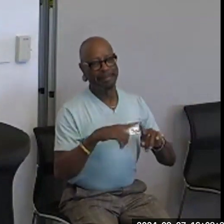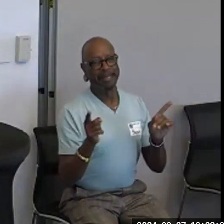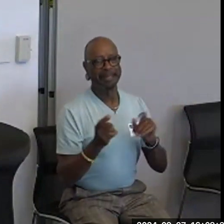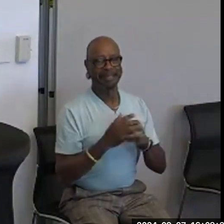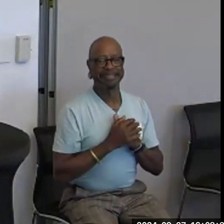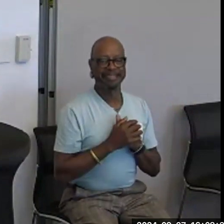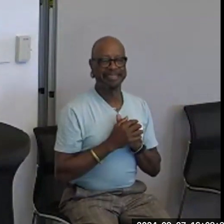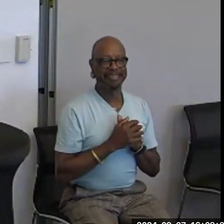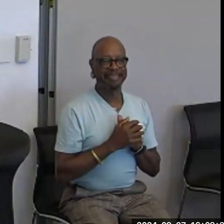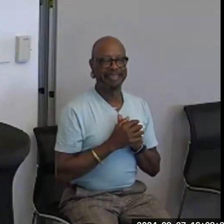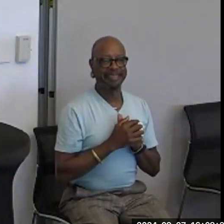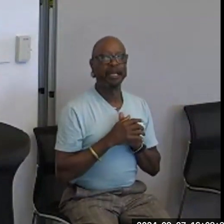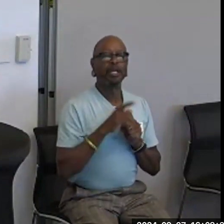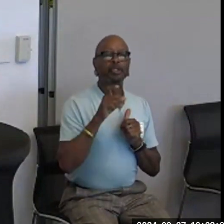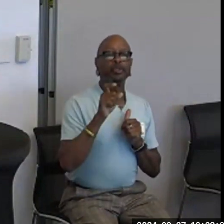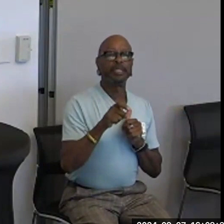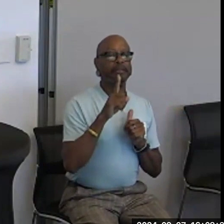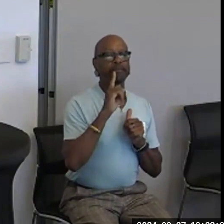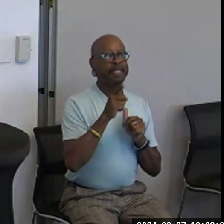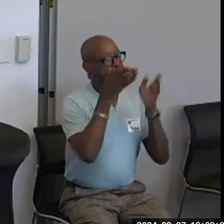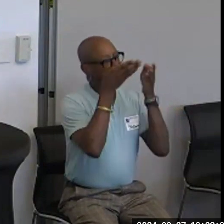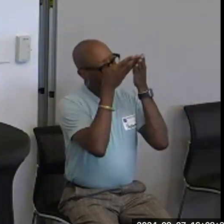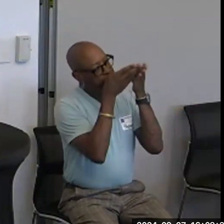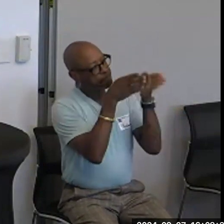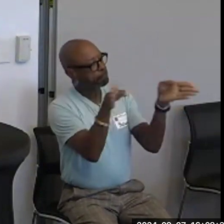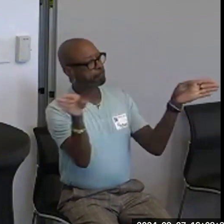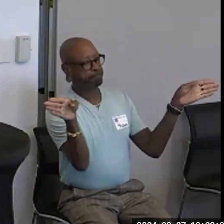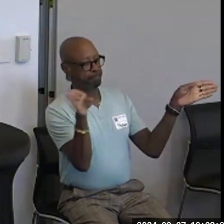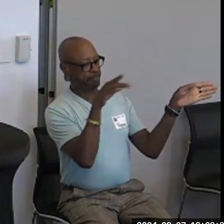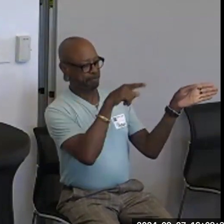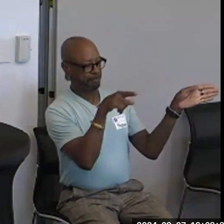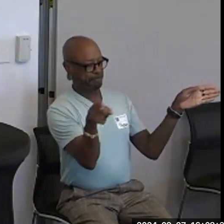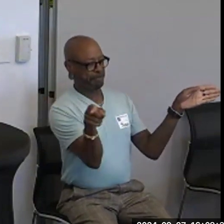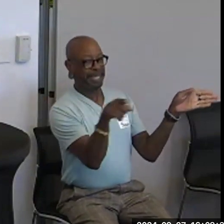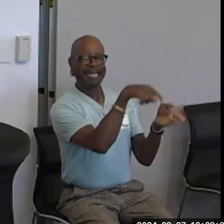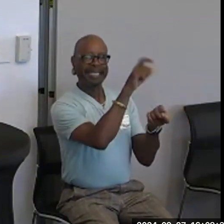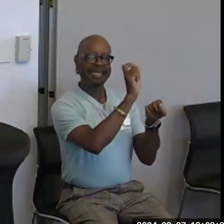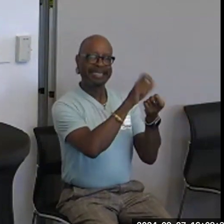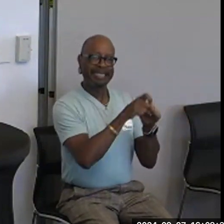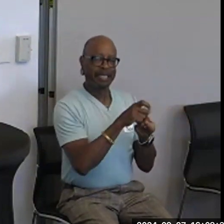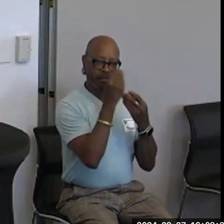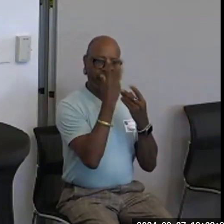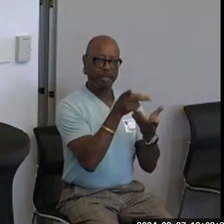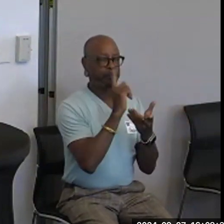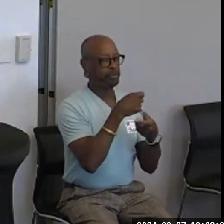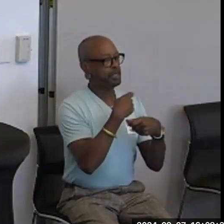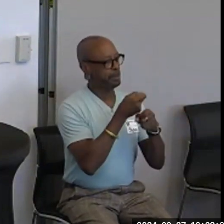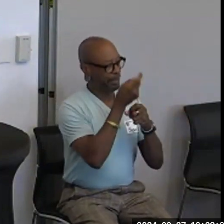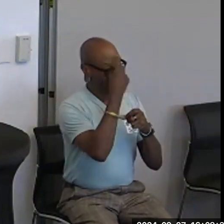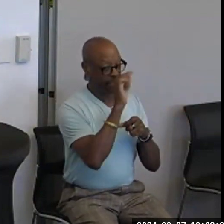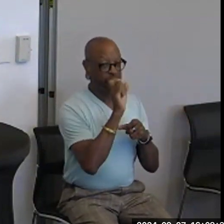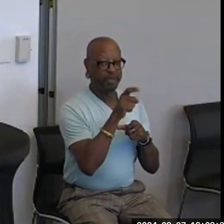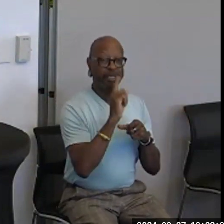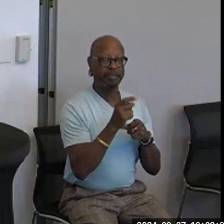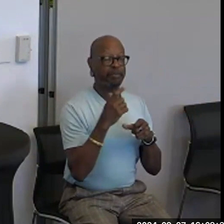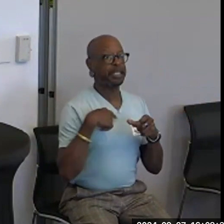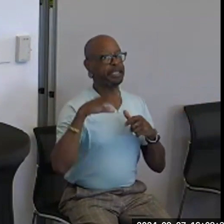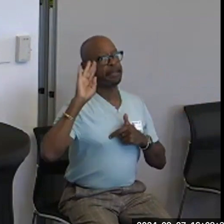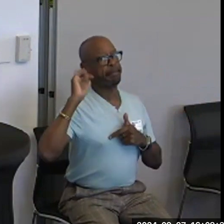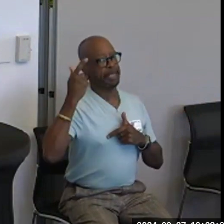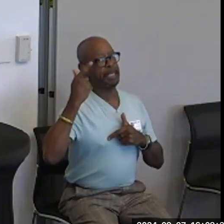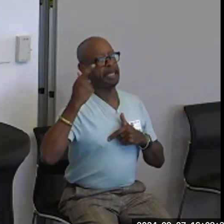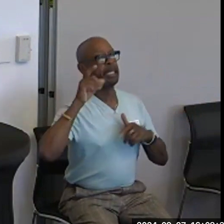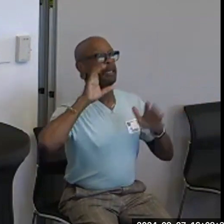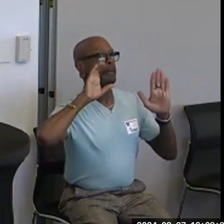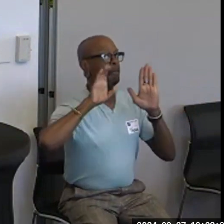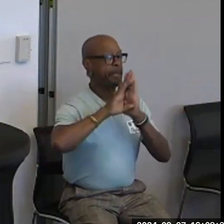But you need an overview. For that detailed information to make sense, you need to have the big picture. And